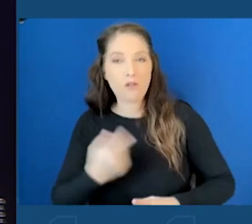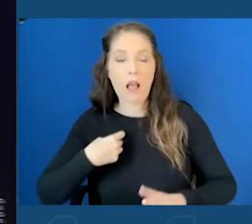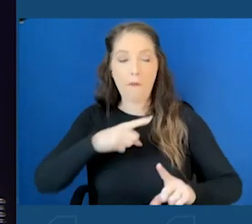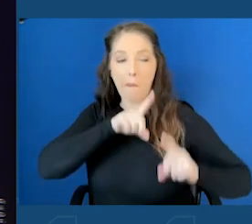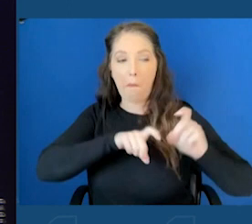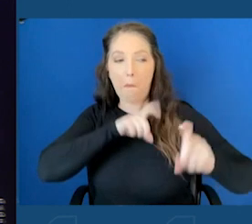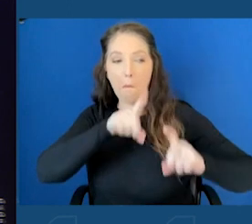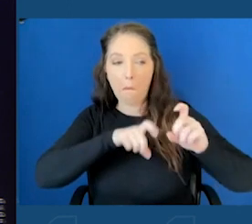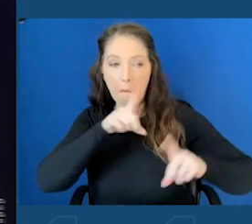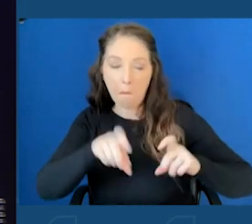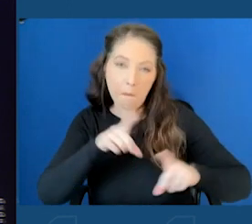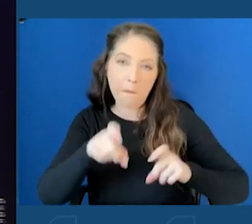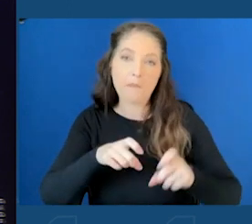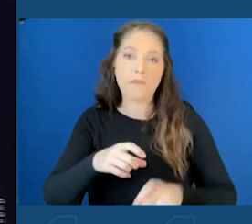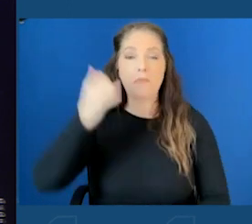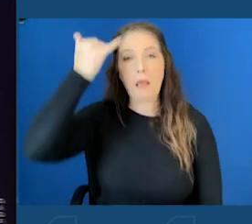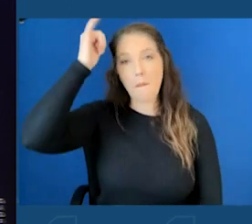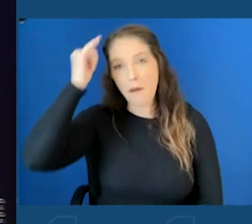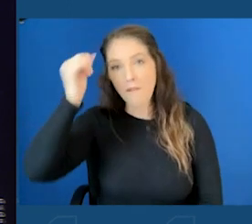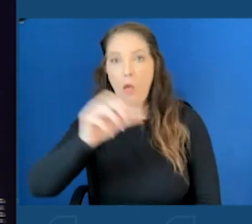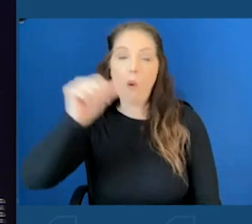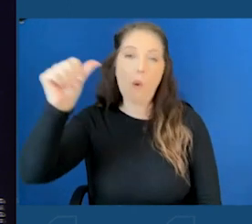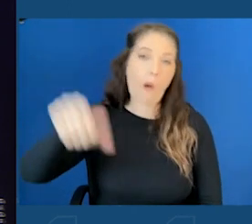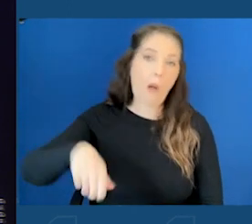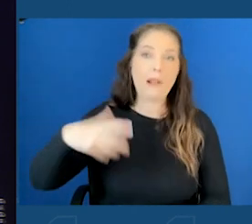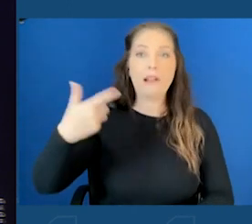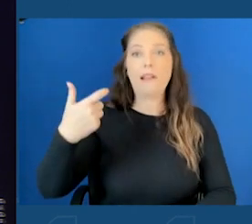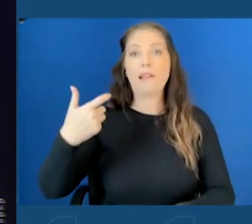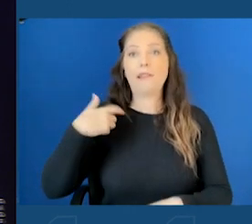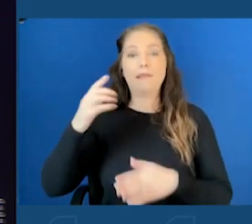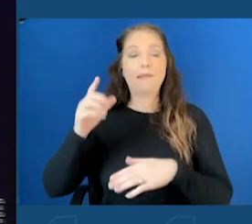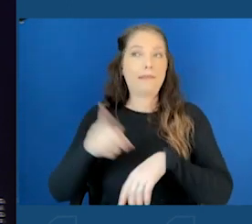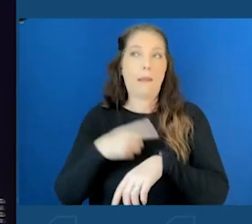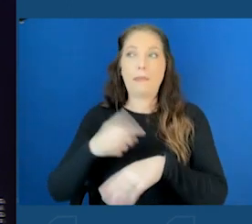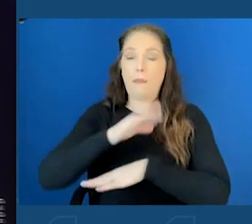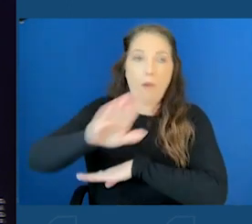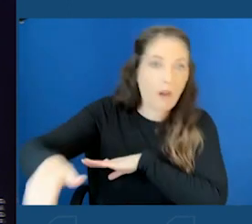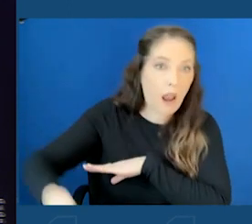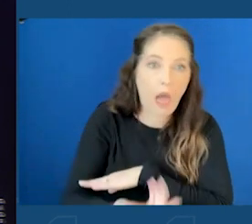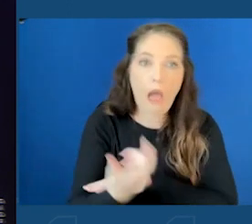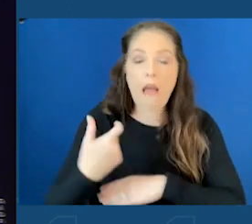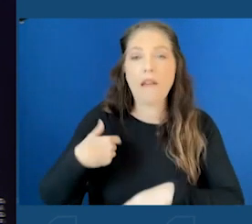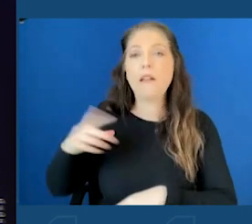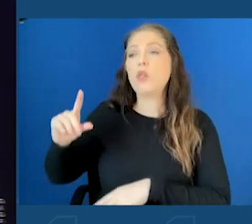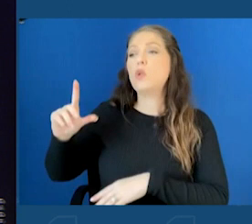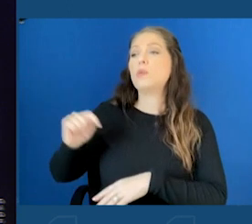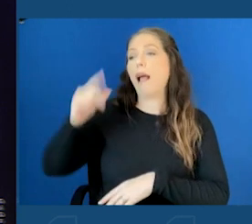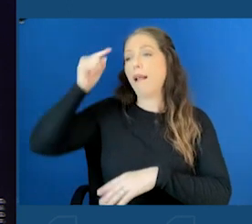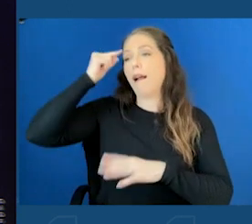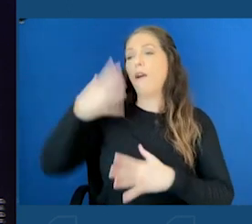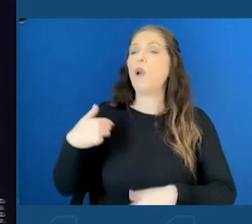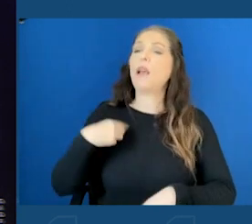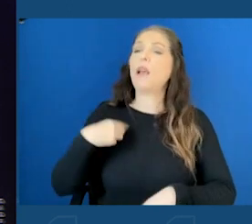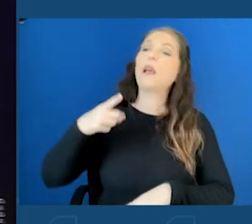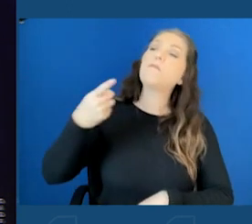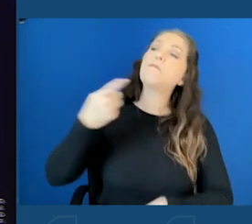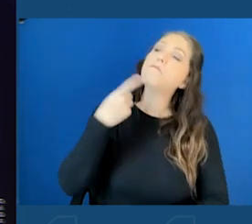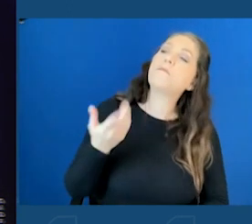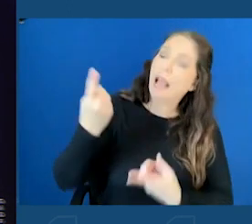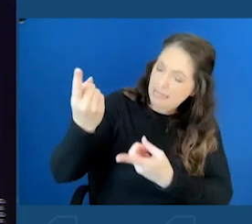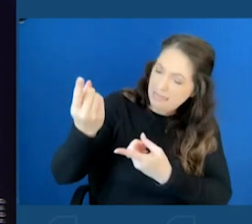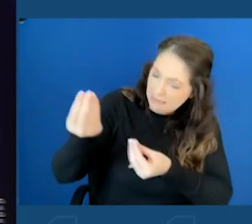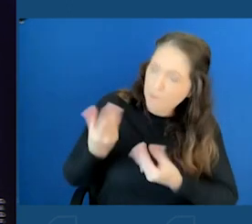long rides from Buffalo to Albany, sometimes in the middle of the night, when I was lieutenant governor, I'd say, tell me what it was like. And I want you to know